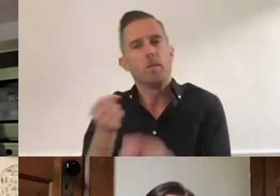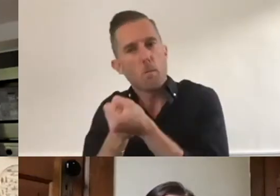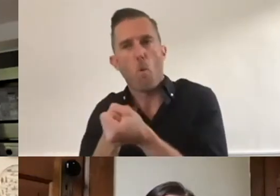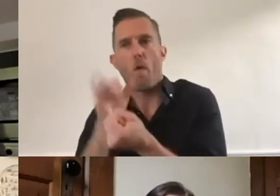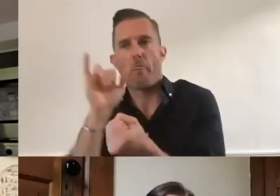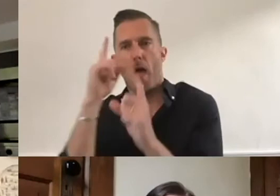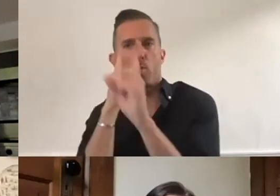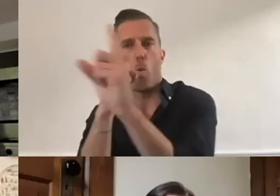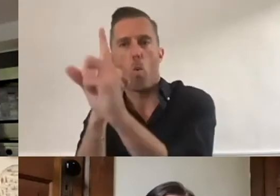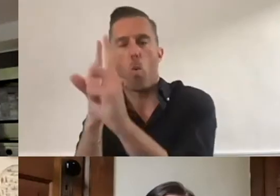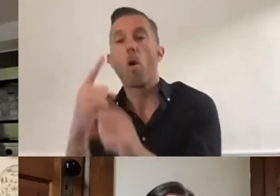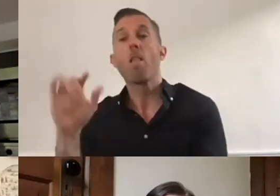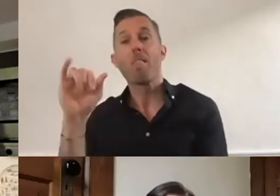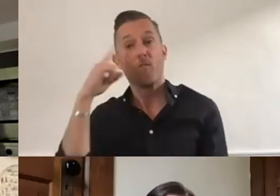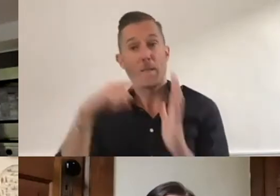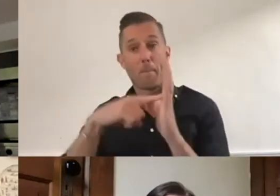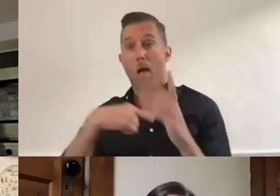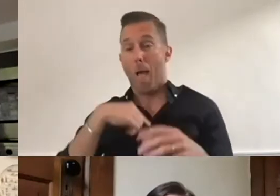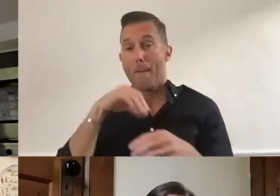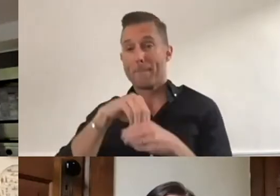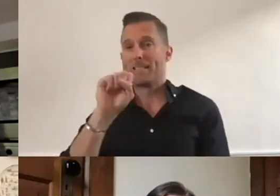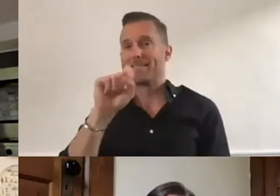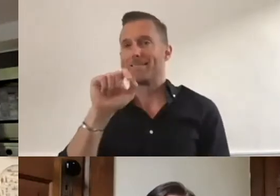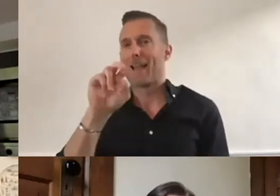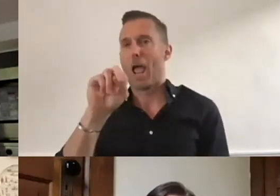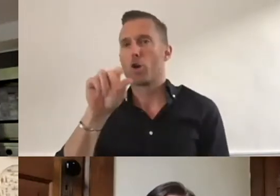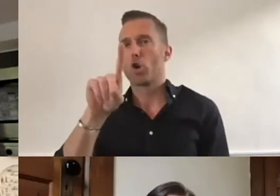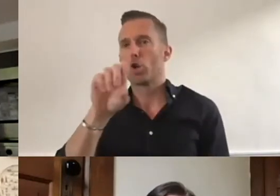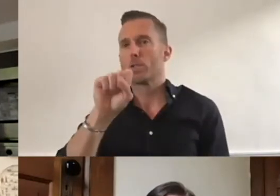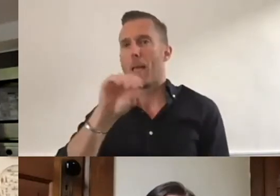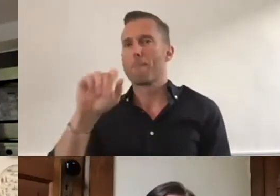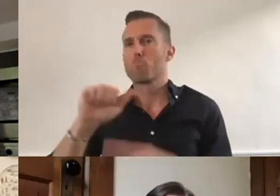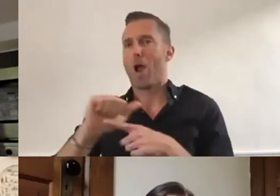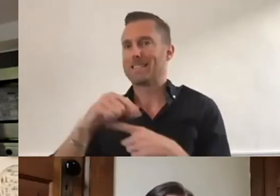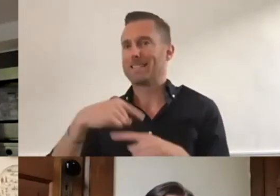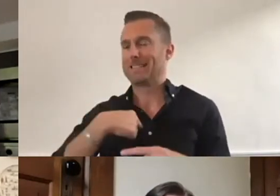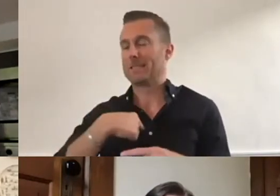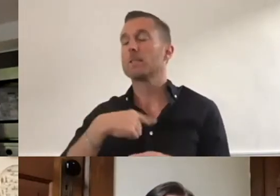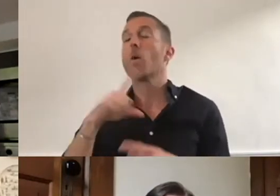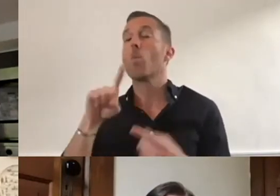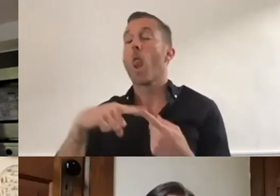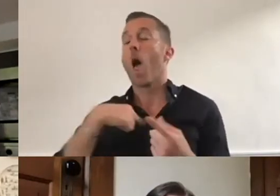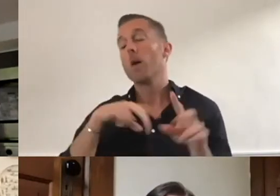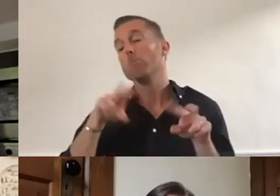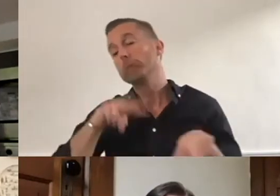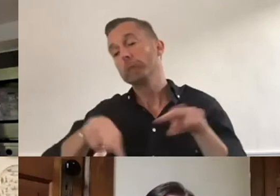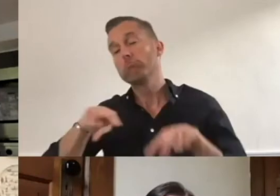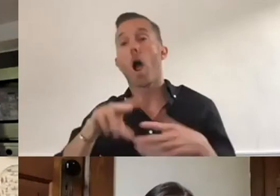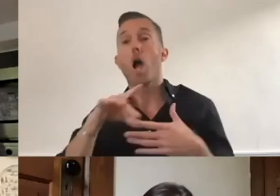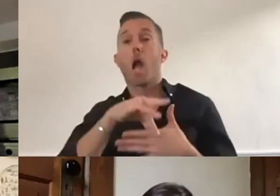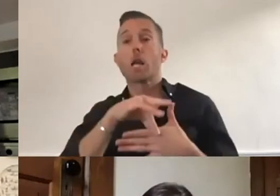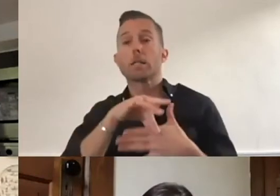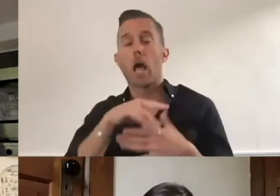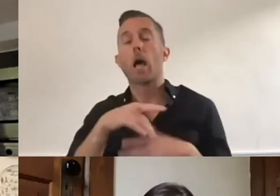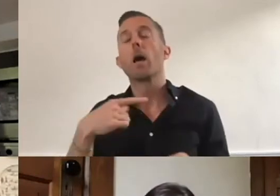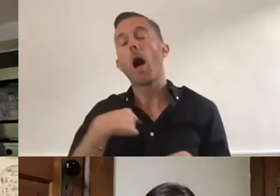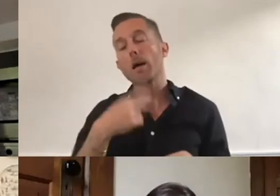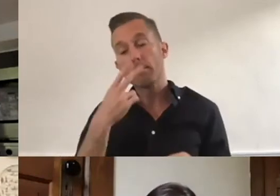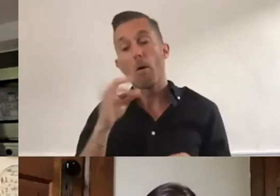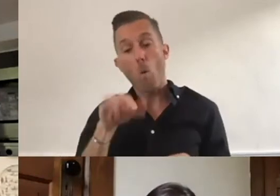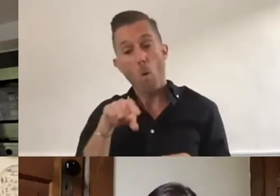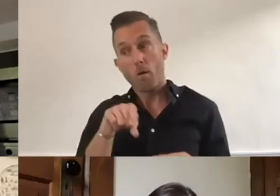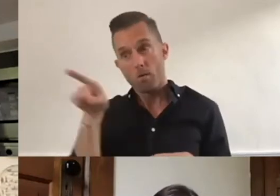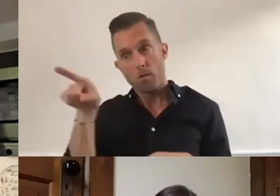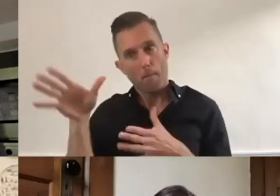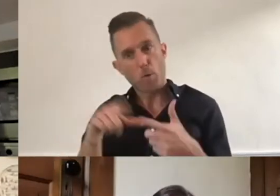and practices, when we're reviewing content, we might see, oh, maybe they're gonna add a character who has a disability,